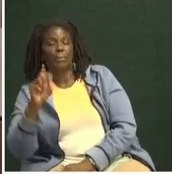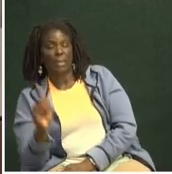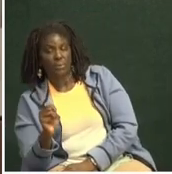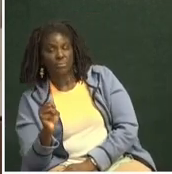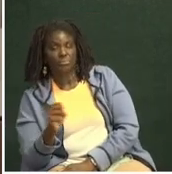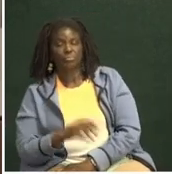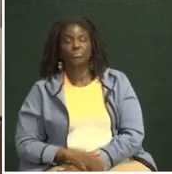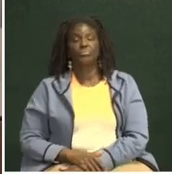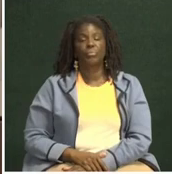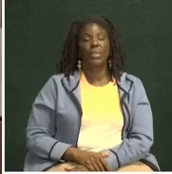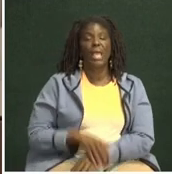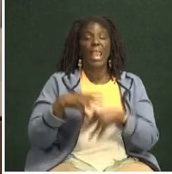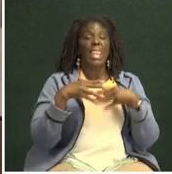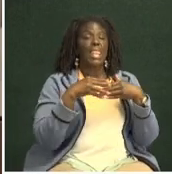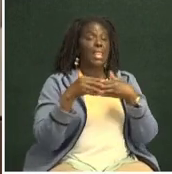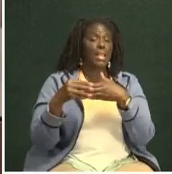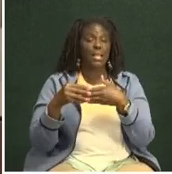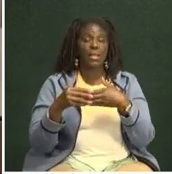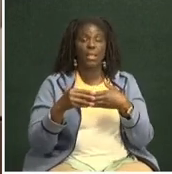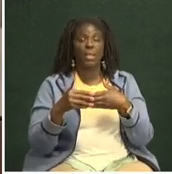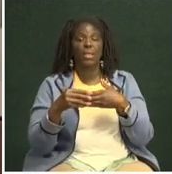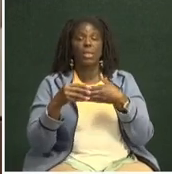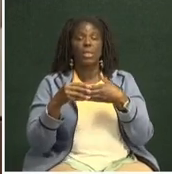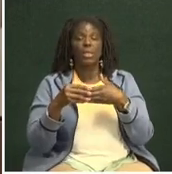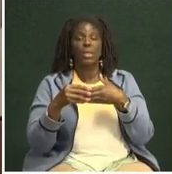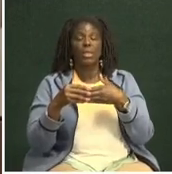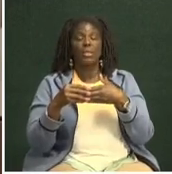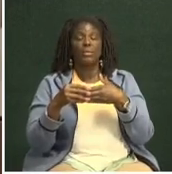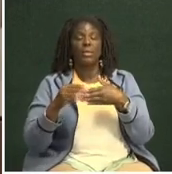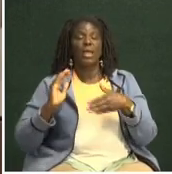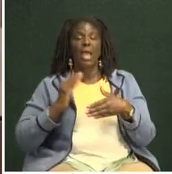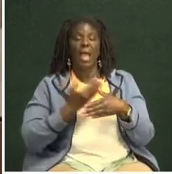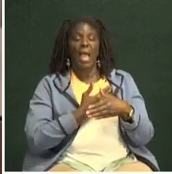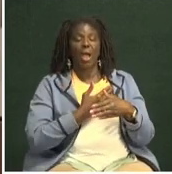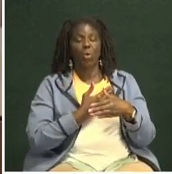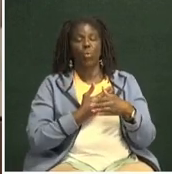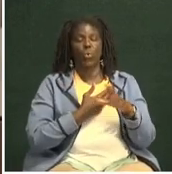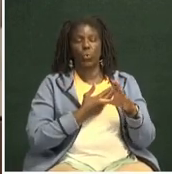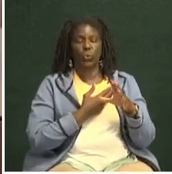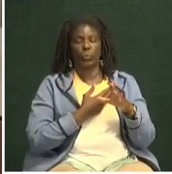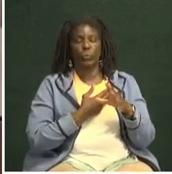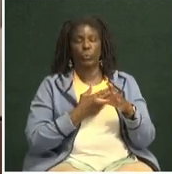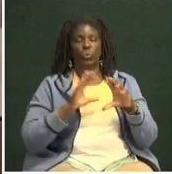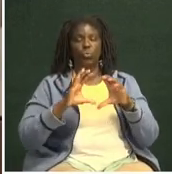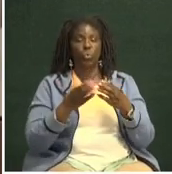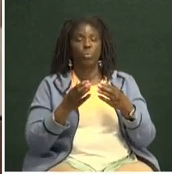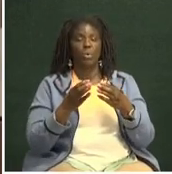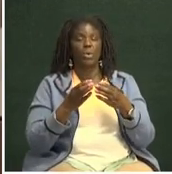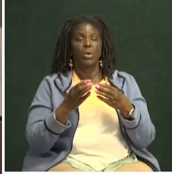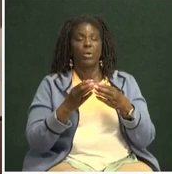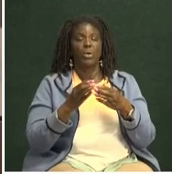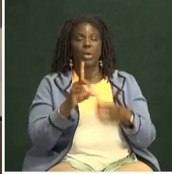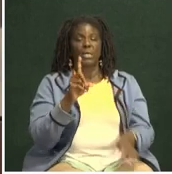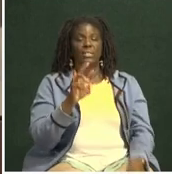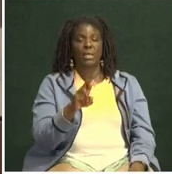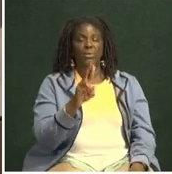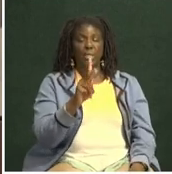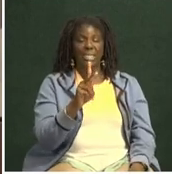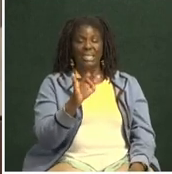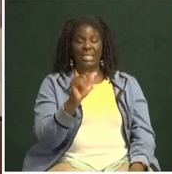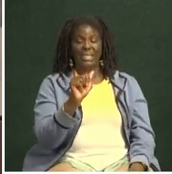Leading the processional of faculty and staff, and honored to carry the university mace in today's ceremony, will be Dr. Keok